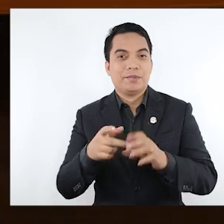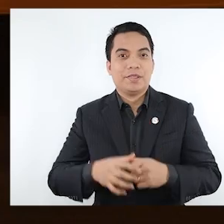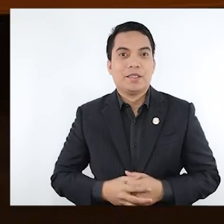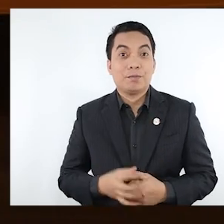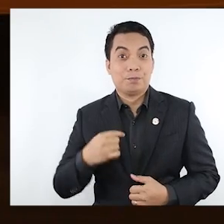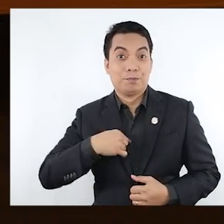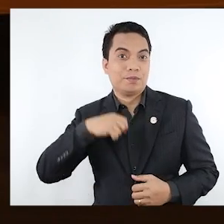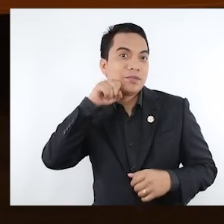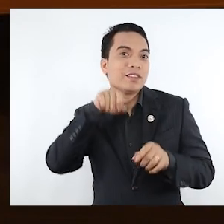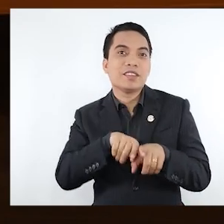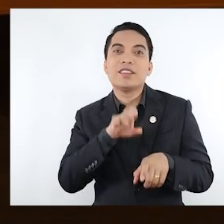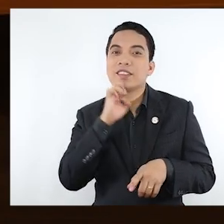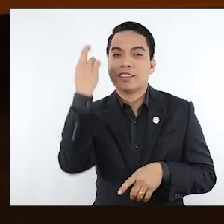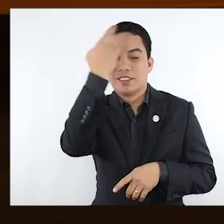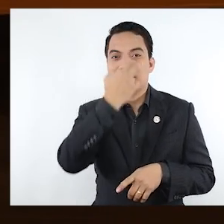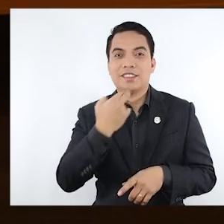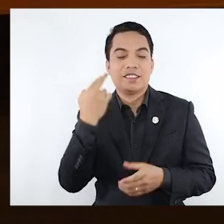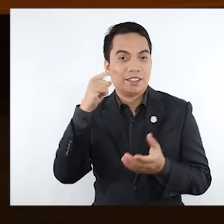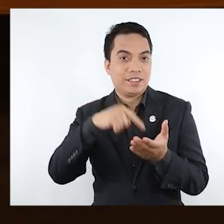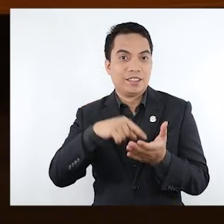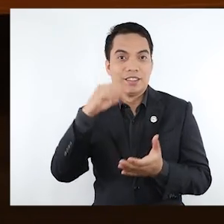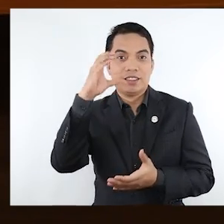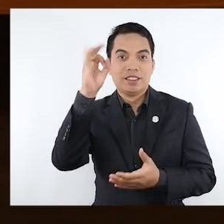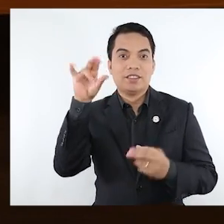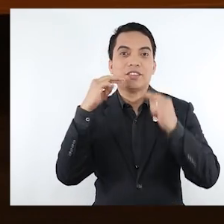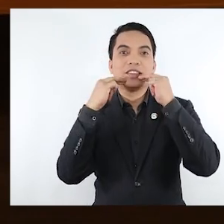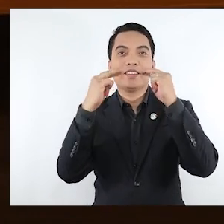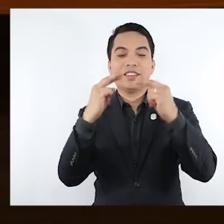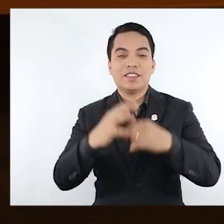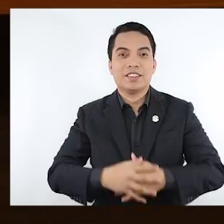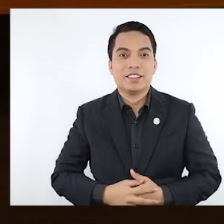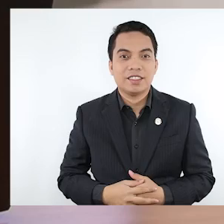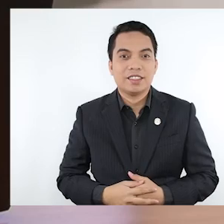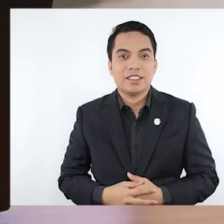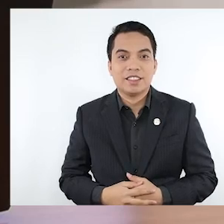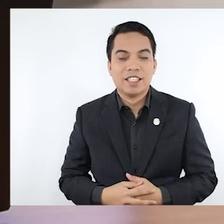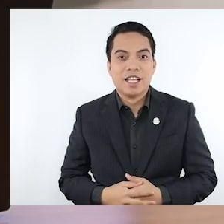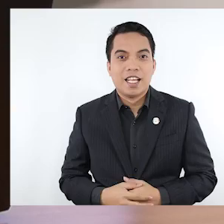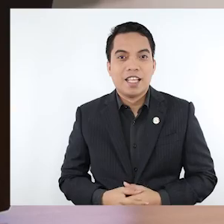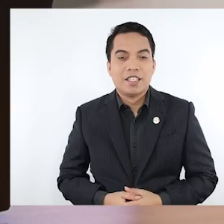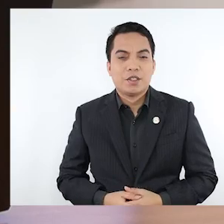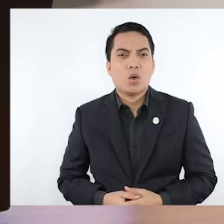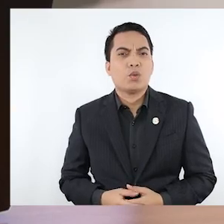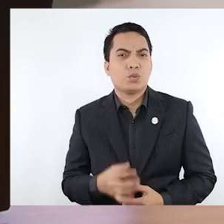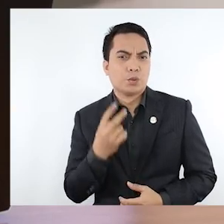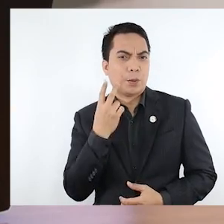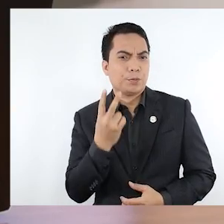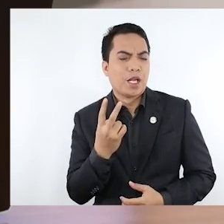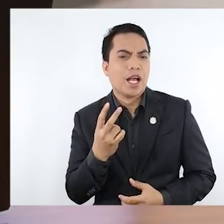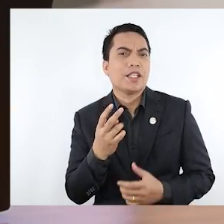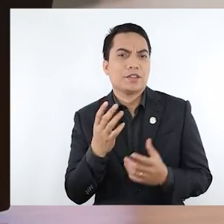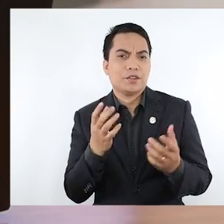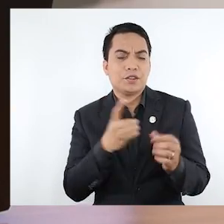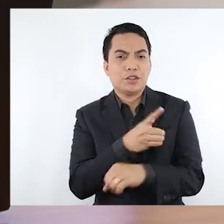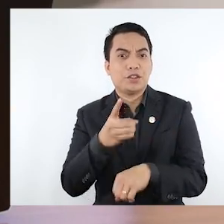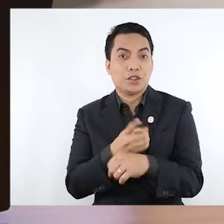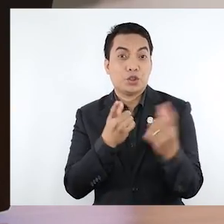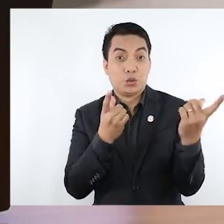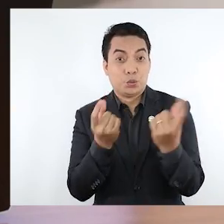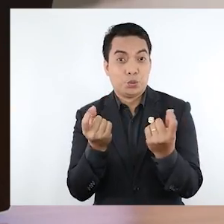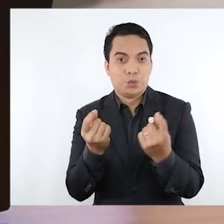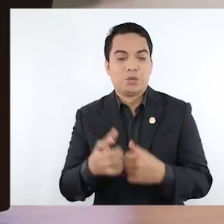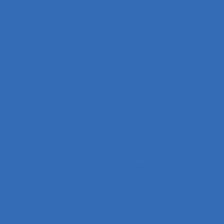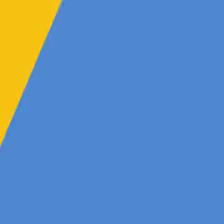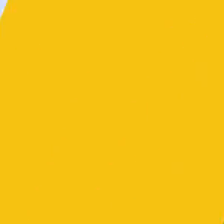in. I'm Sister Ella Ronquillo and this is CFO News. Let's see what the districts have been up